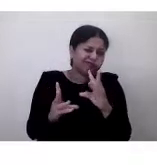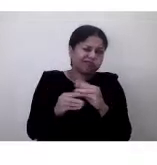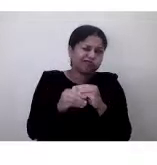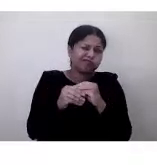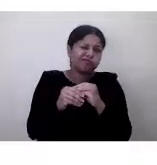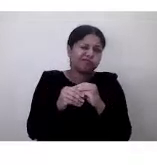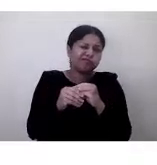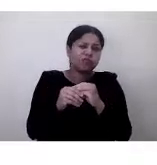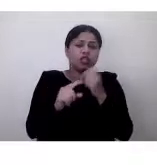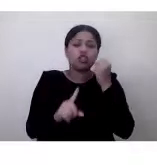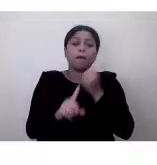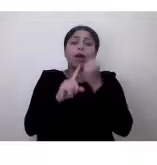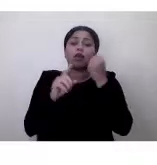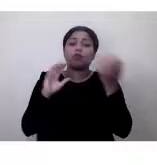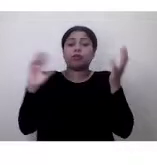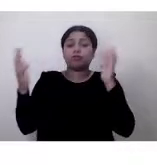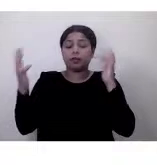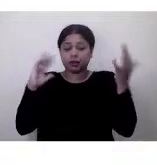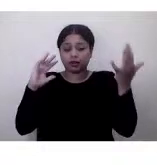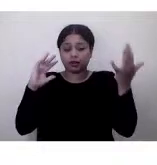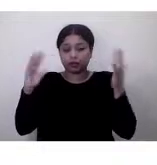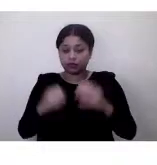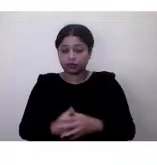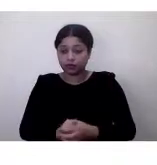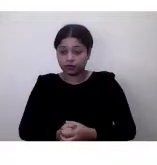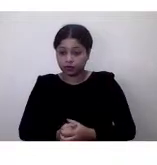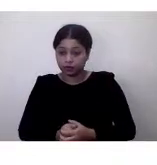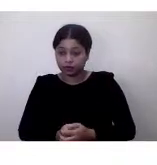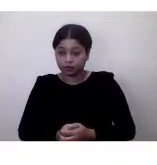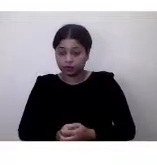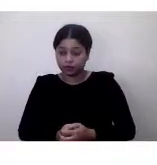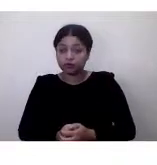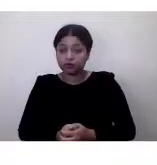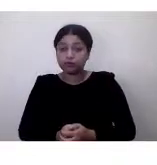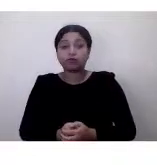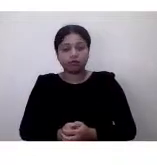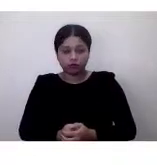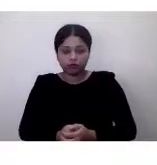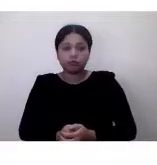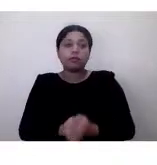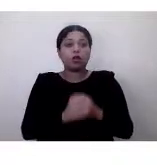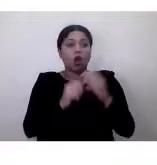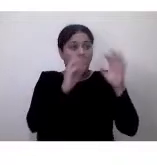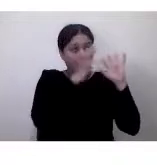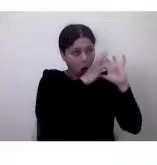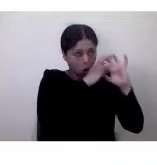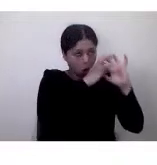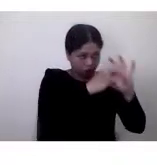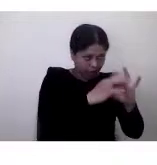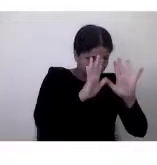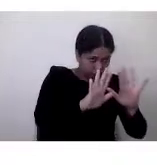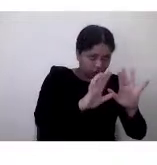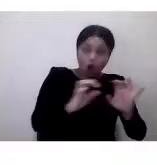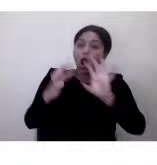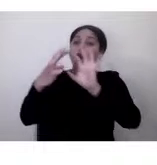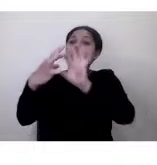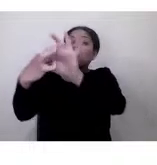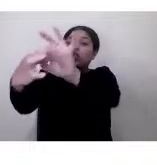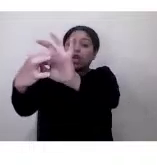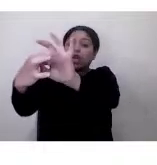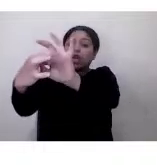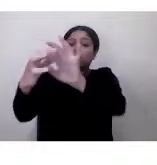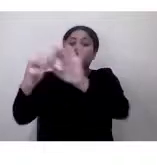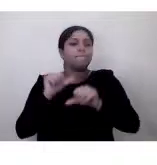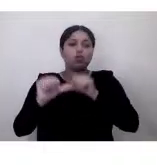the context transfer, which means you change the original context you're introducing your target language through